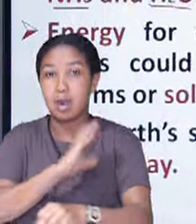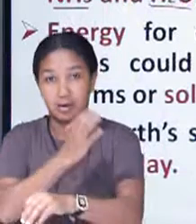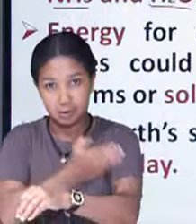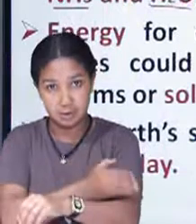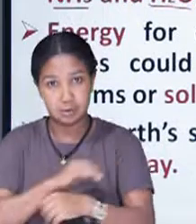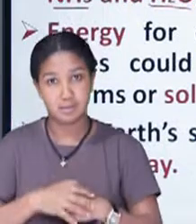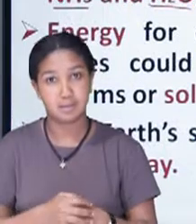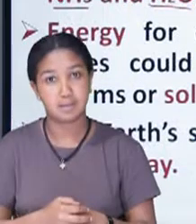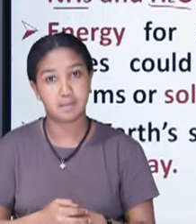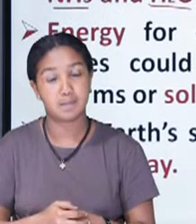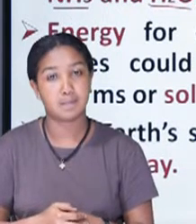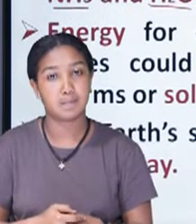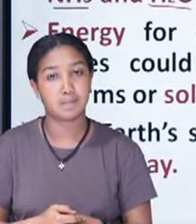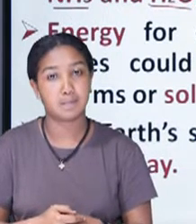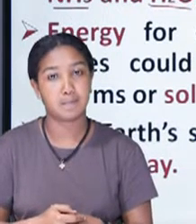energy,